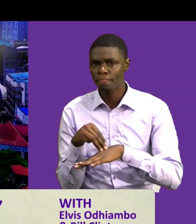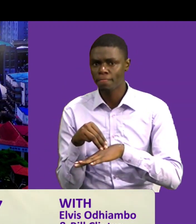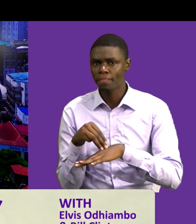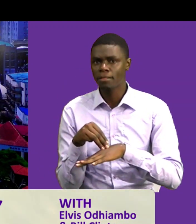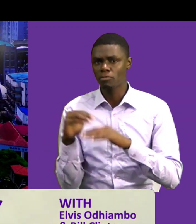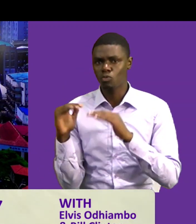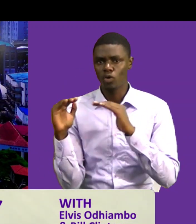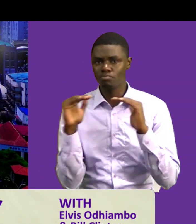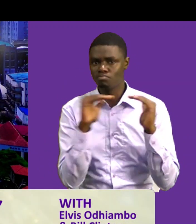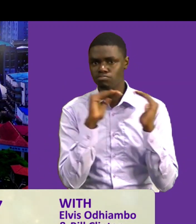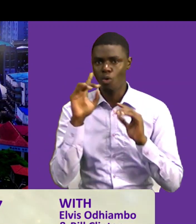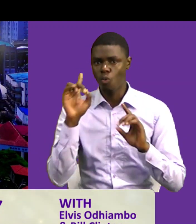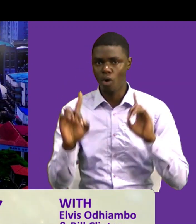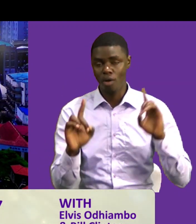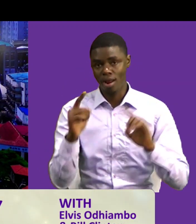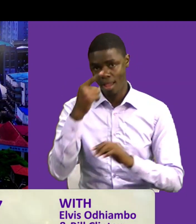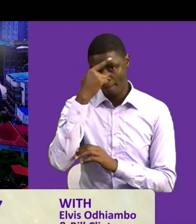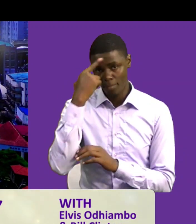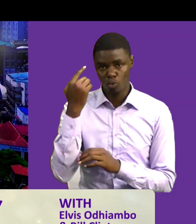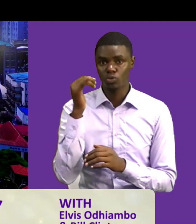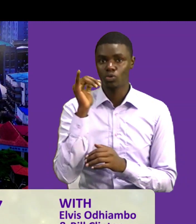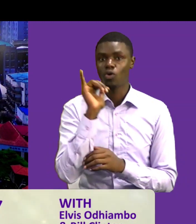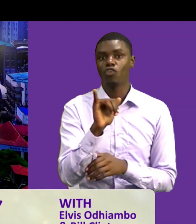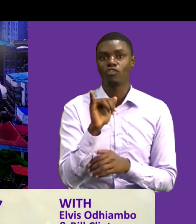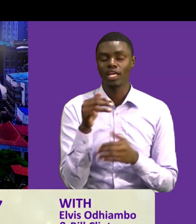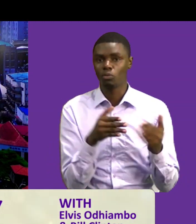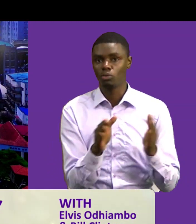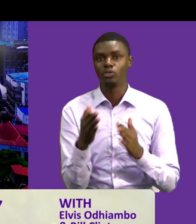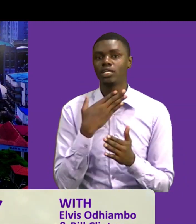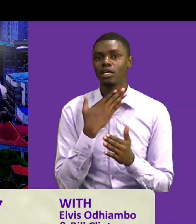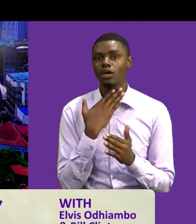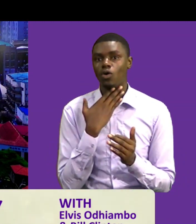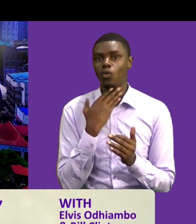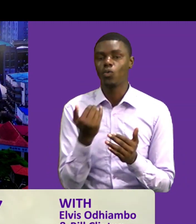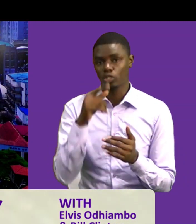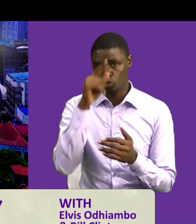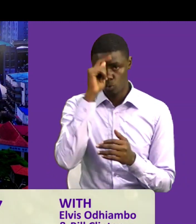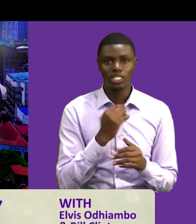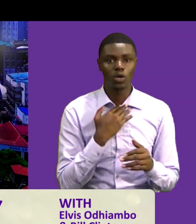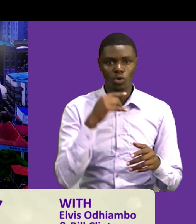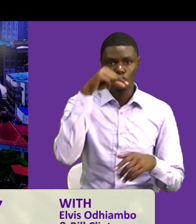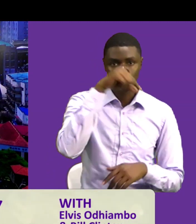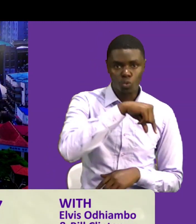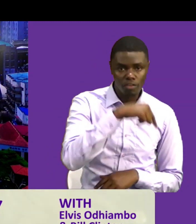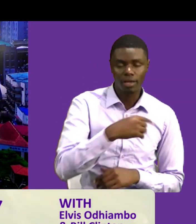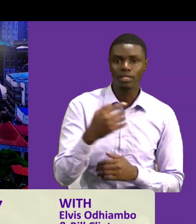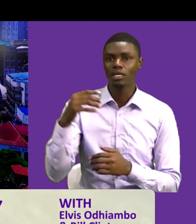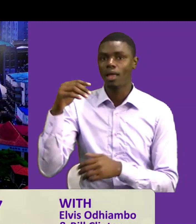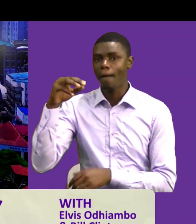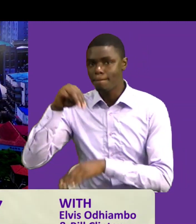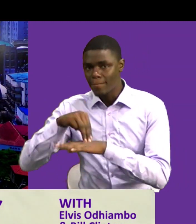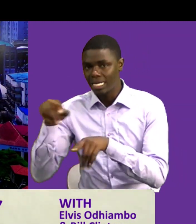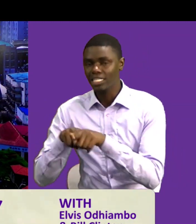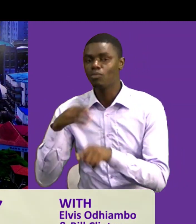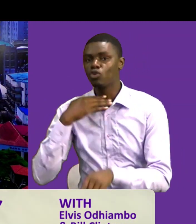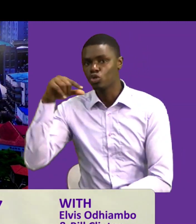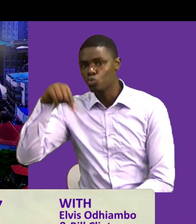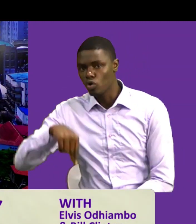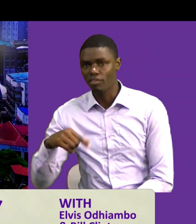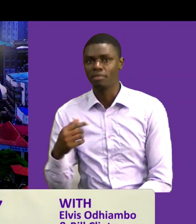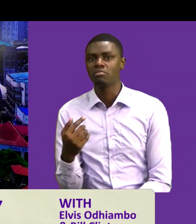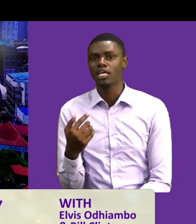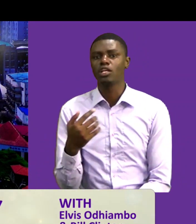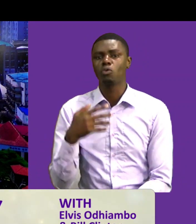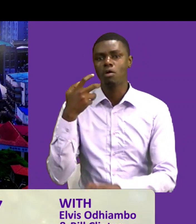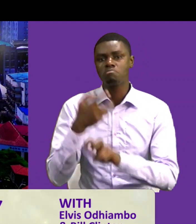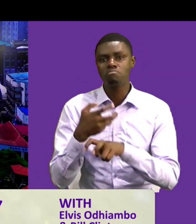they drew because of that. They wanted, Tunisia wants to qualify, Mali wants to qualify. So it was